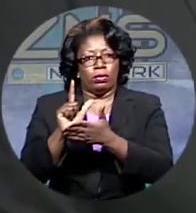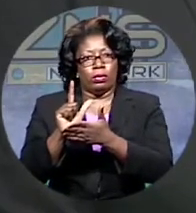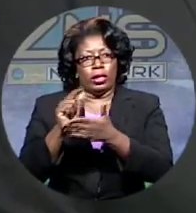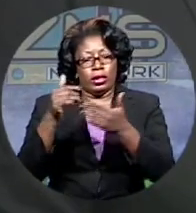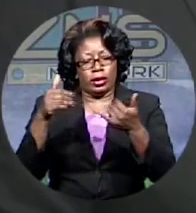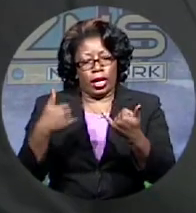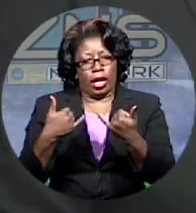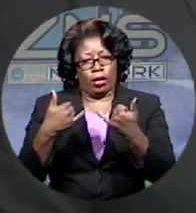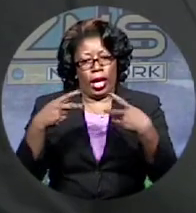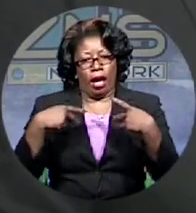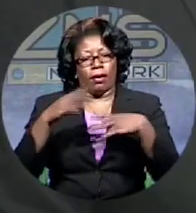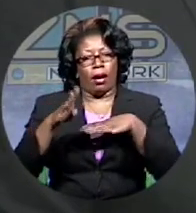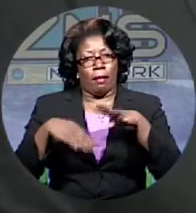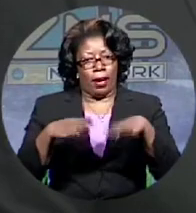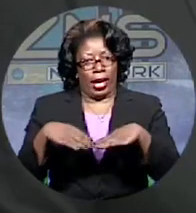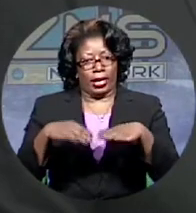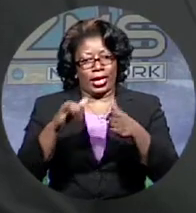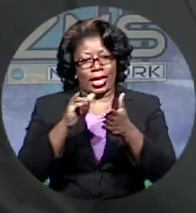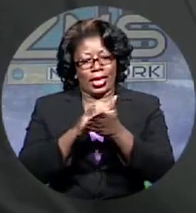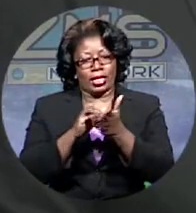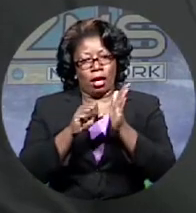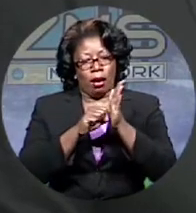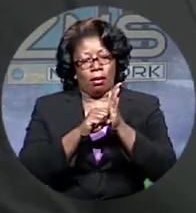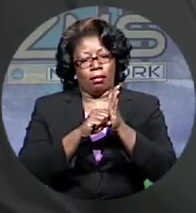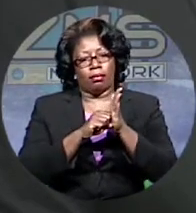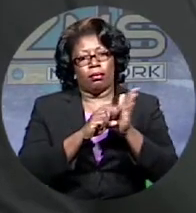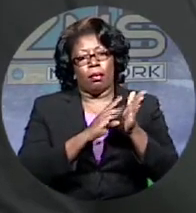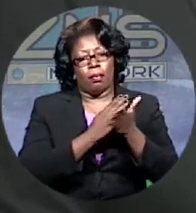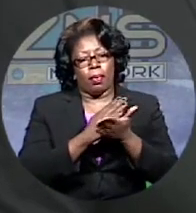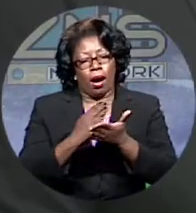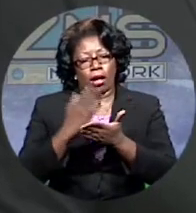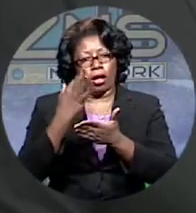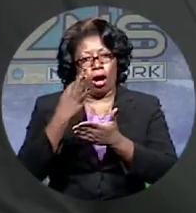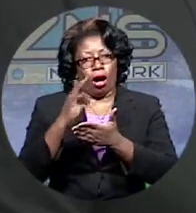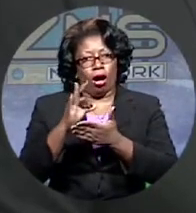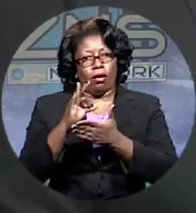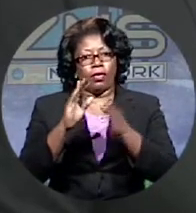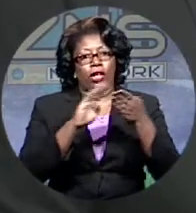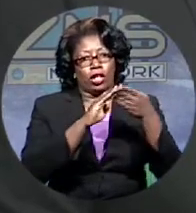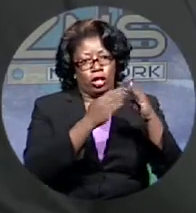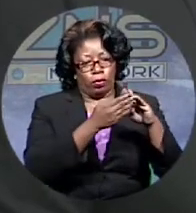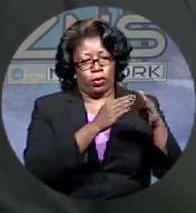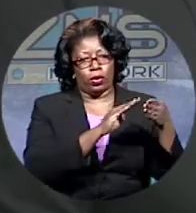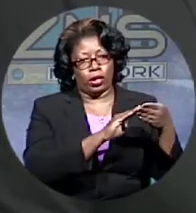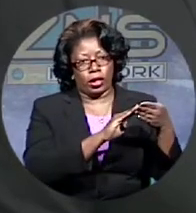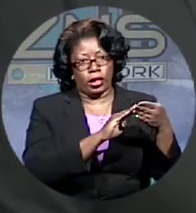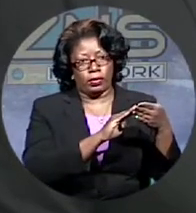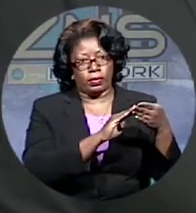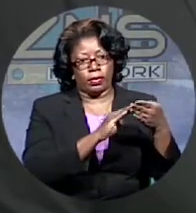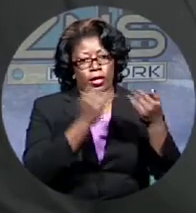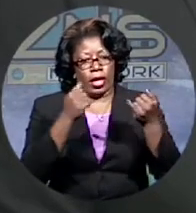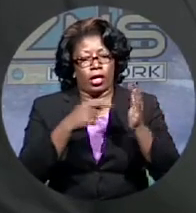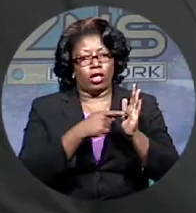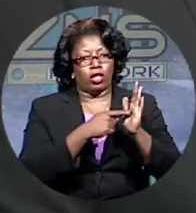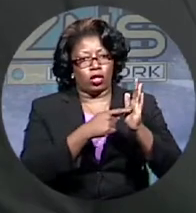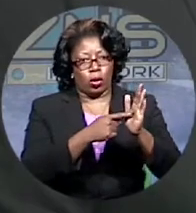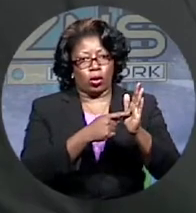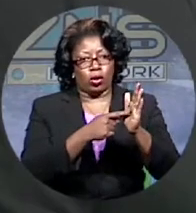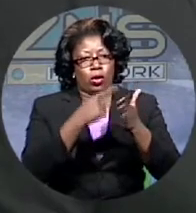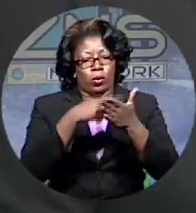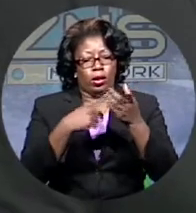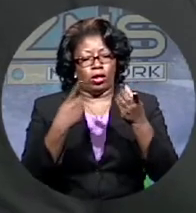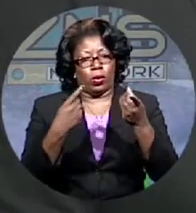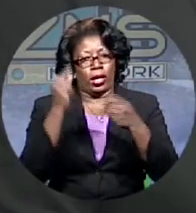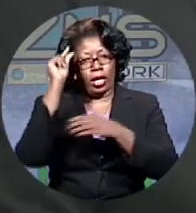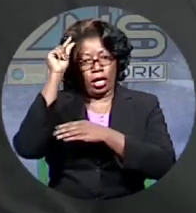The band has literally become a staple in the community, and last week the Urban Renewal Concert Band made its debut at Government House. Our